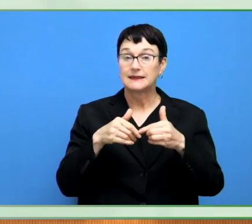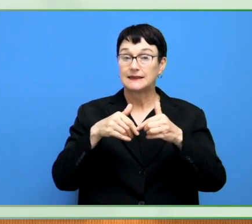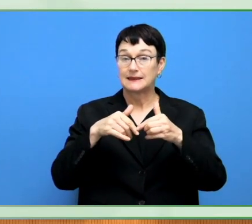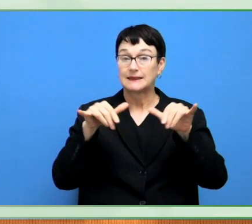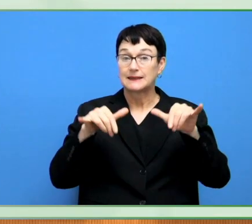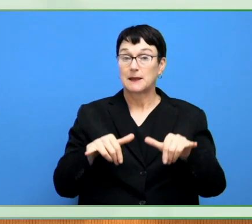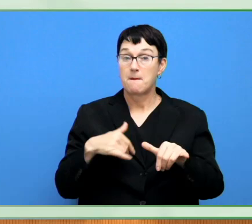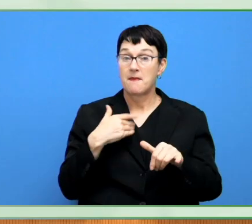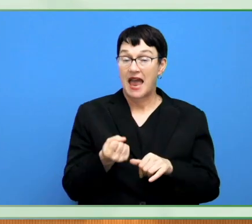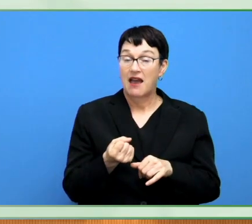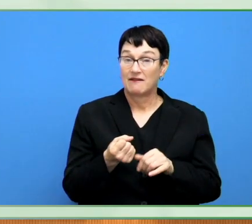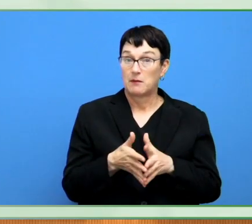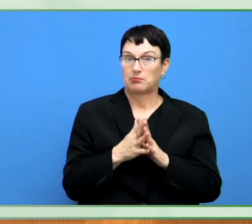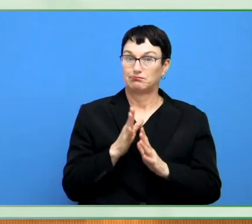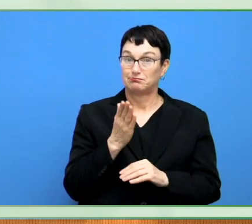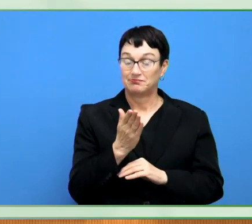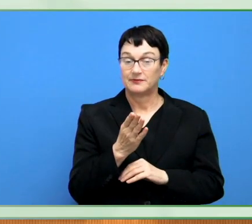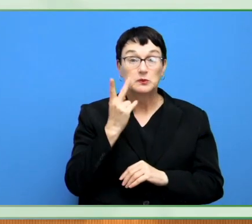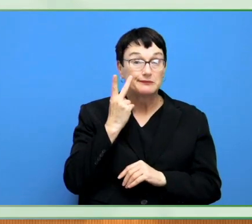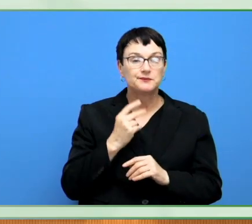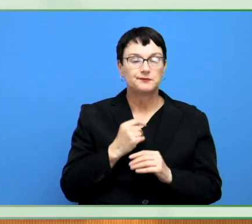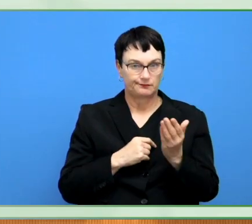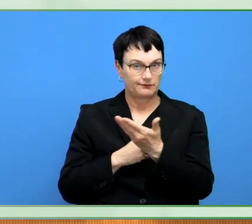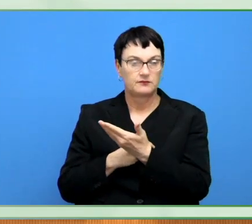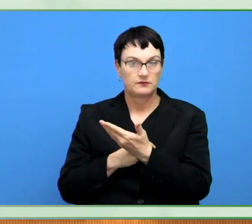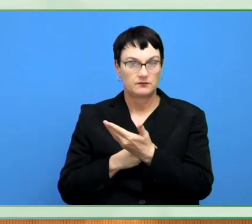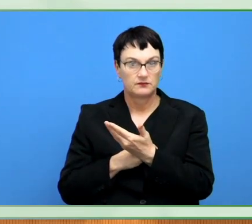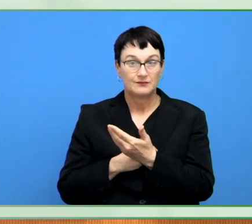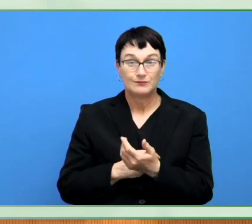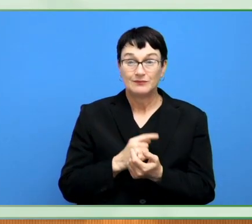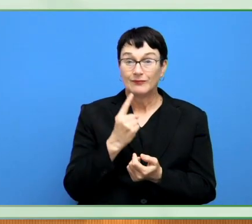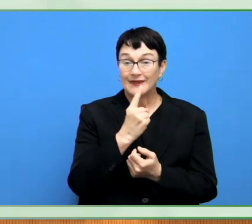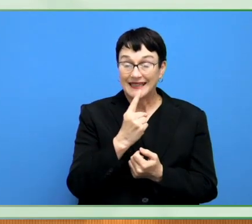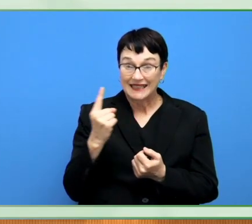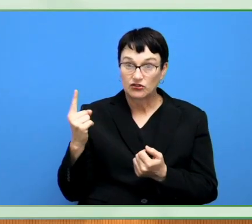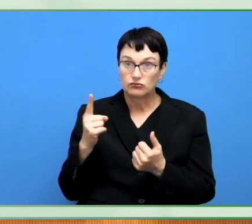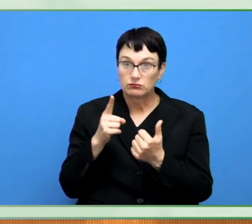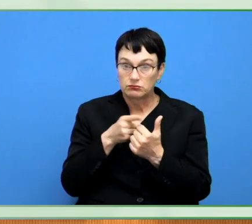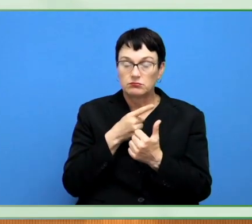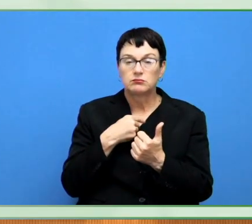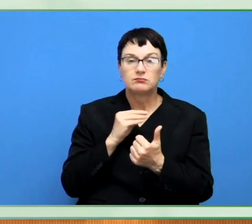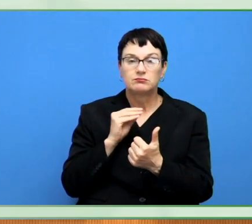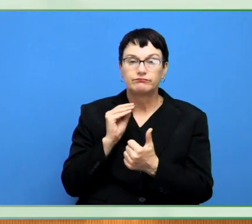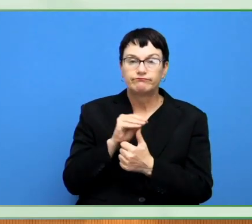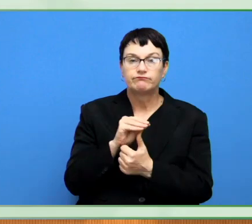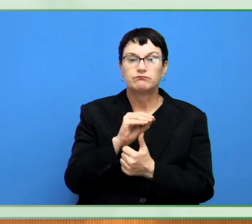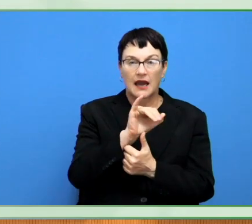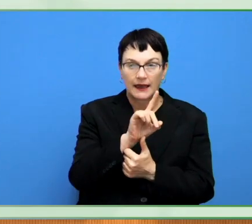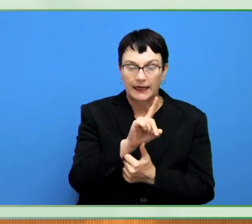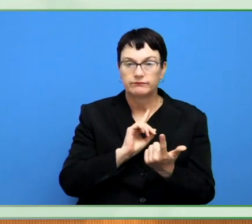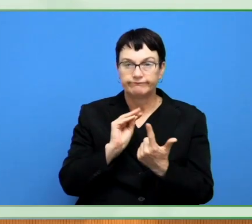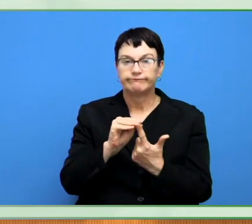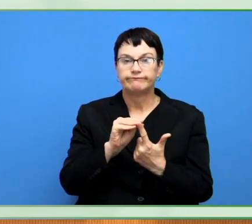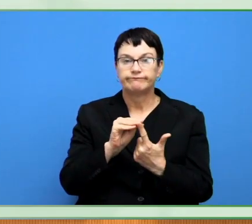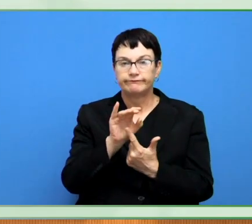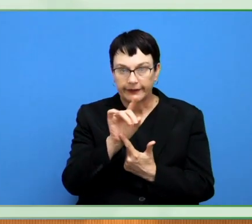item gets an item ID. That item ID is put into our database, and in it is included a